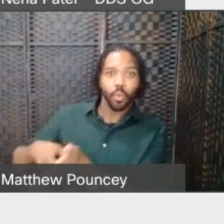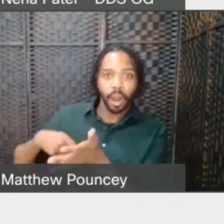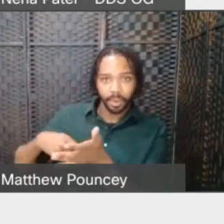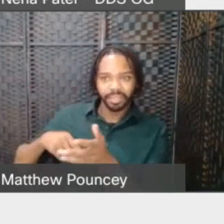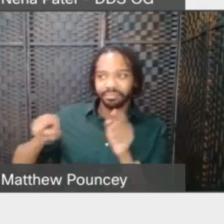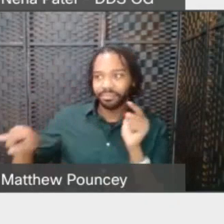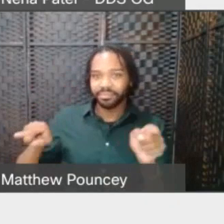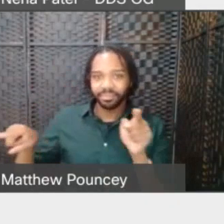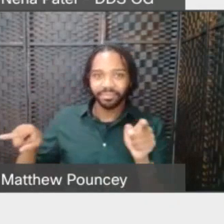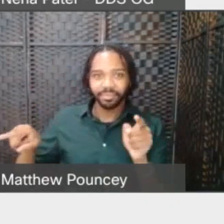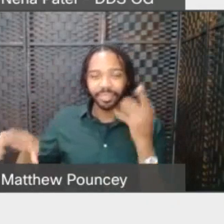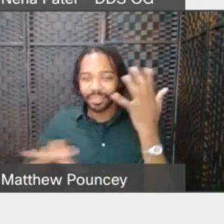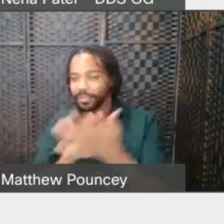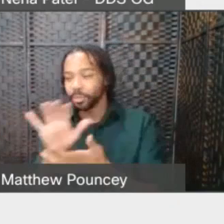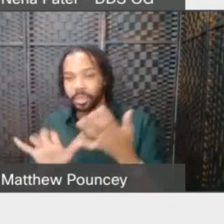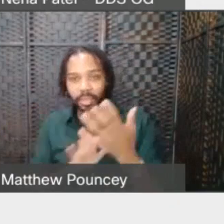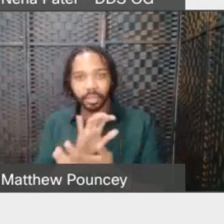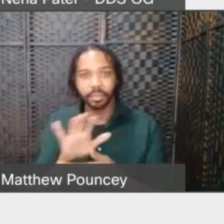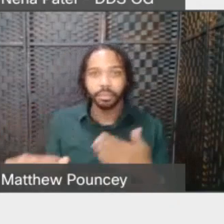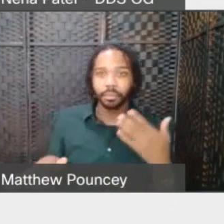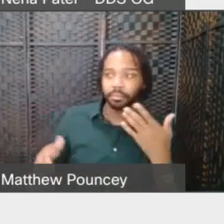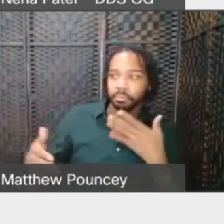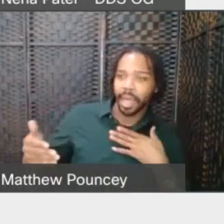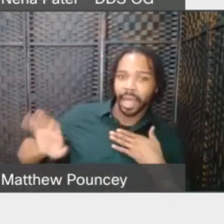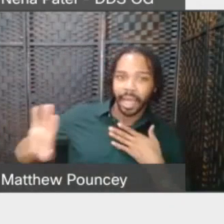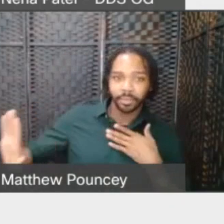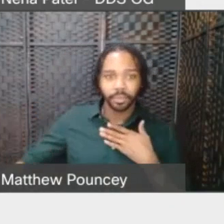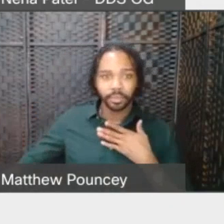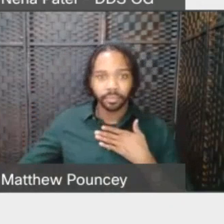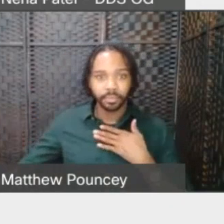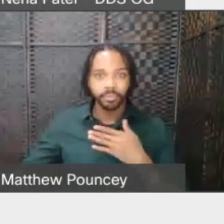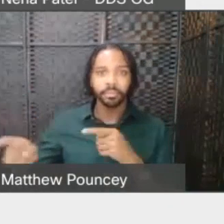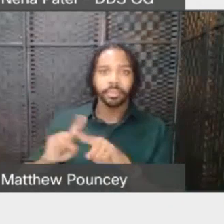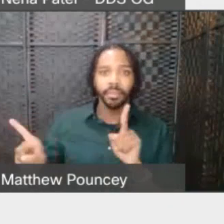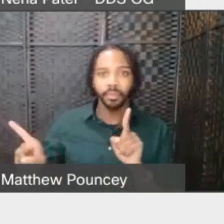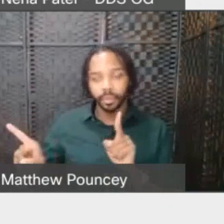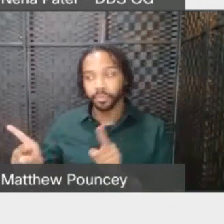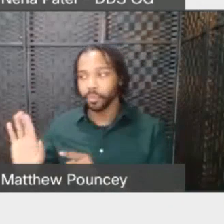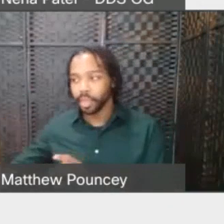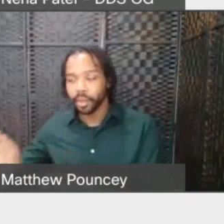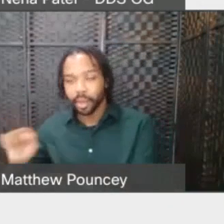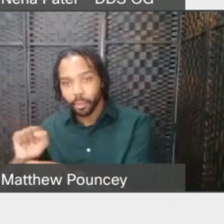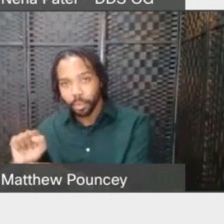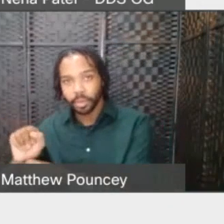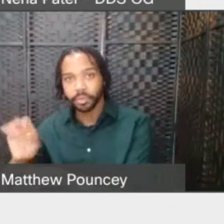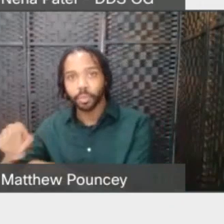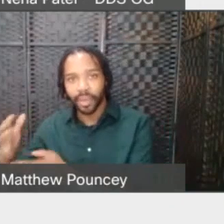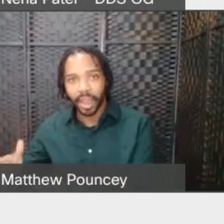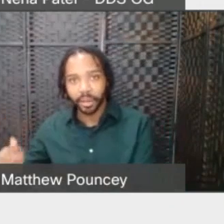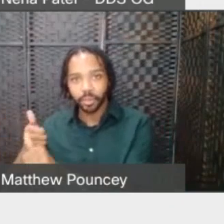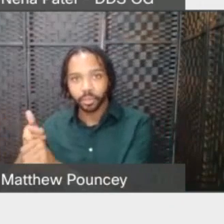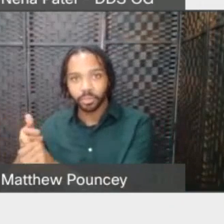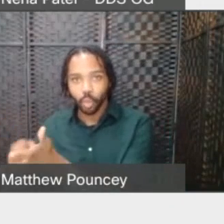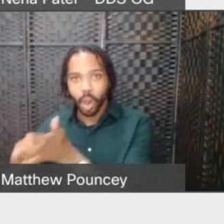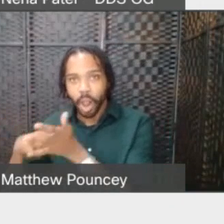are conflating what the provider's requirements are to be employed with them and compliance with the law, as opposed